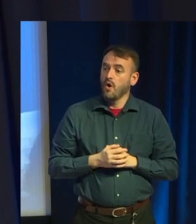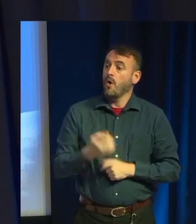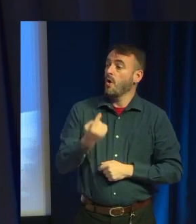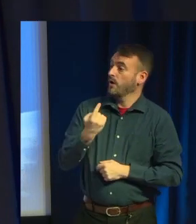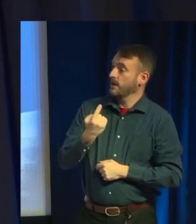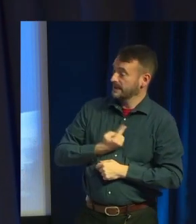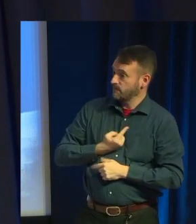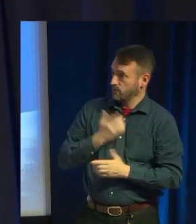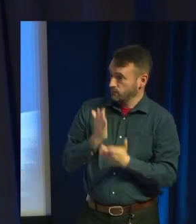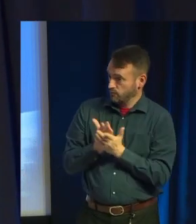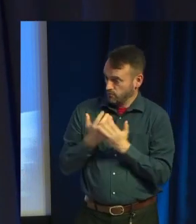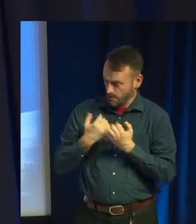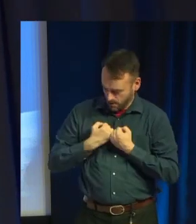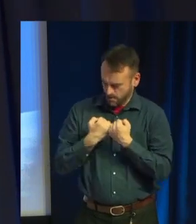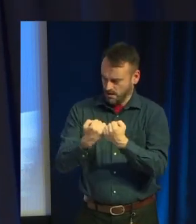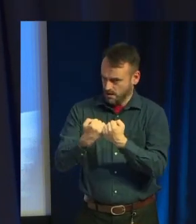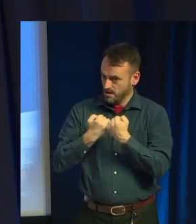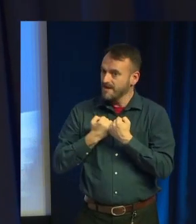well.